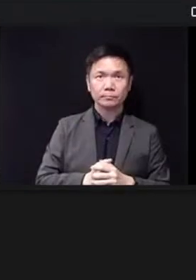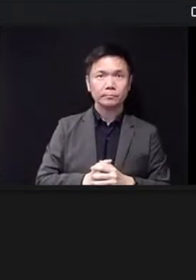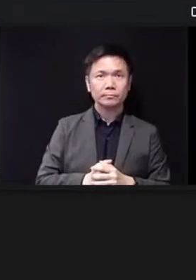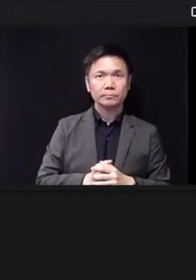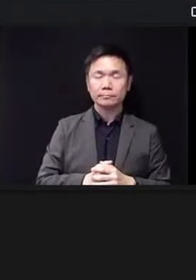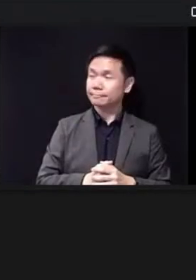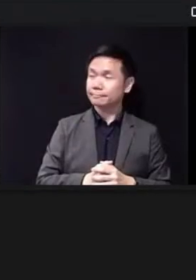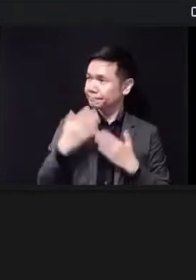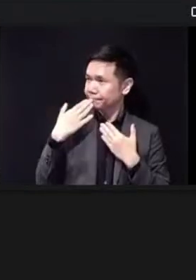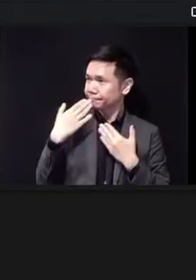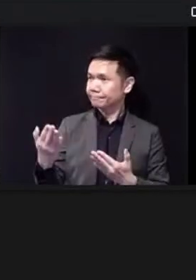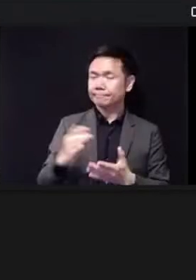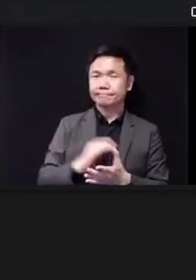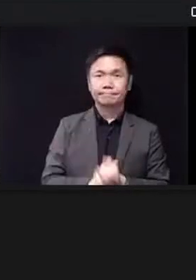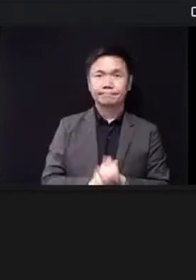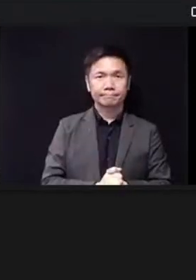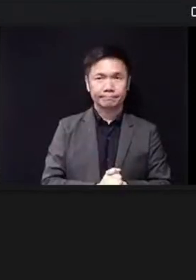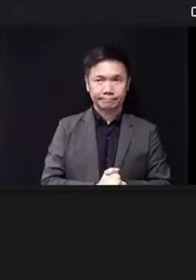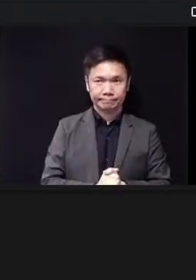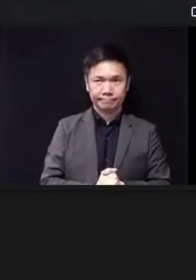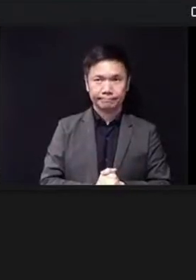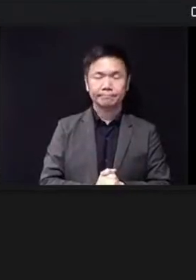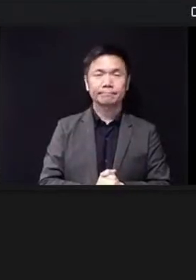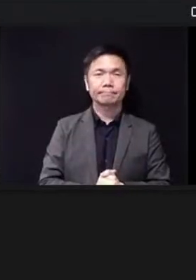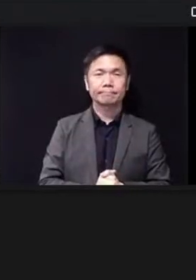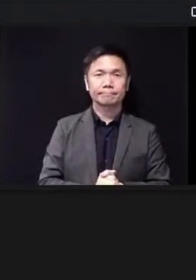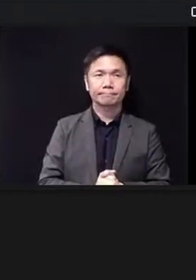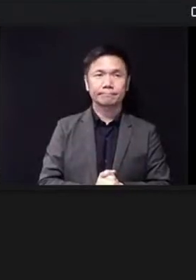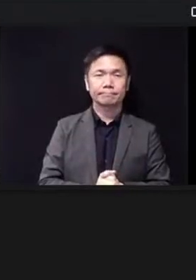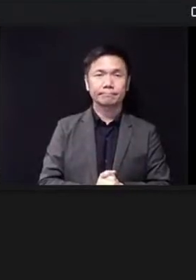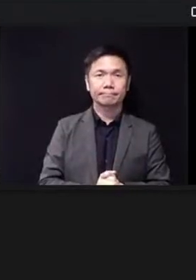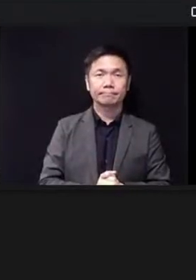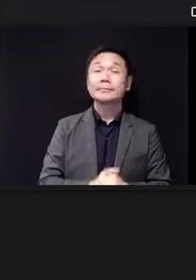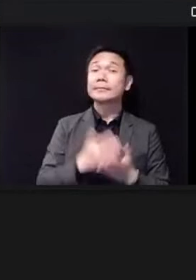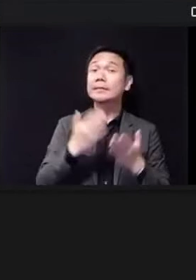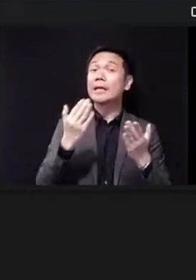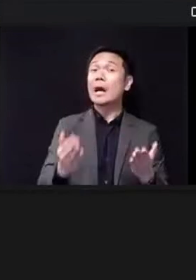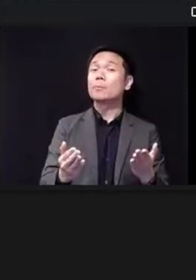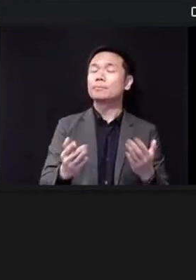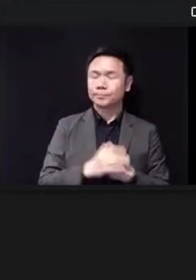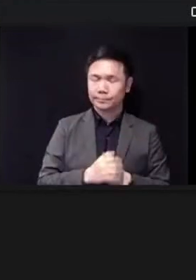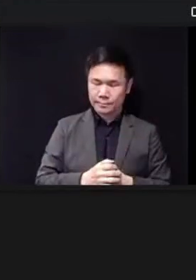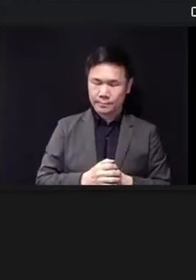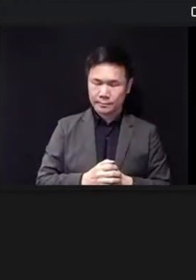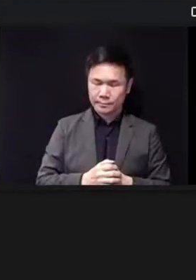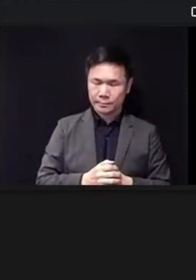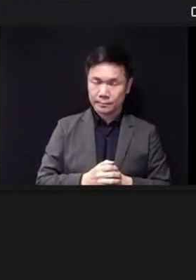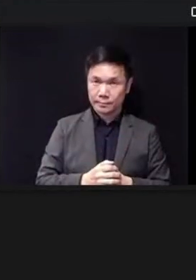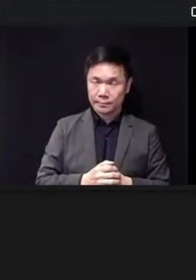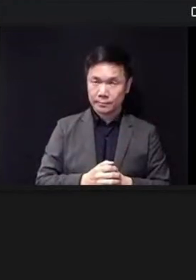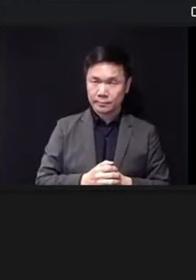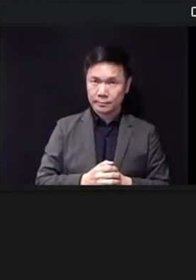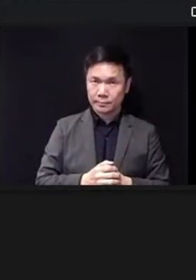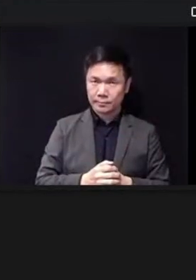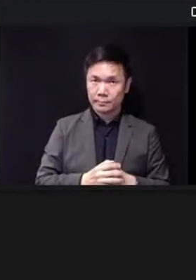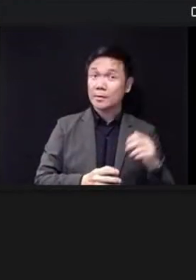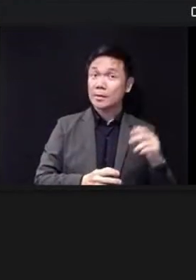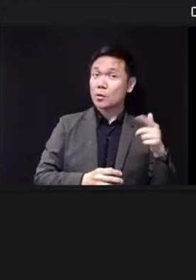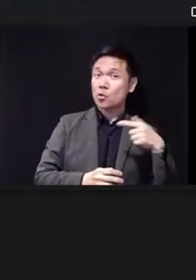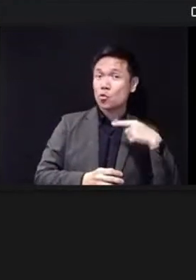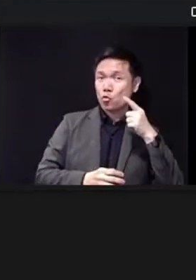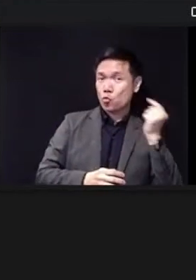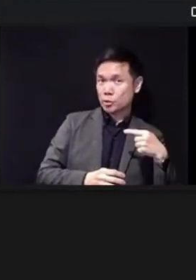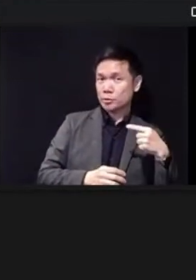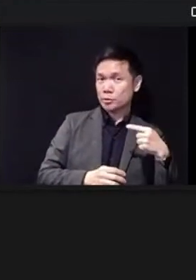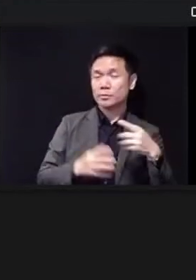Thank you very much. So the compromise between the distinguished delegates from the Russian Federation